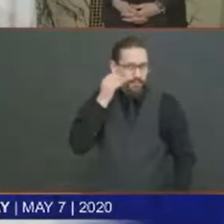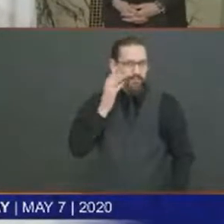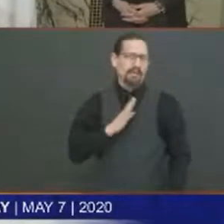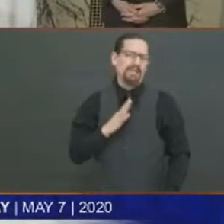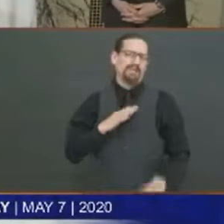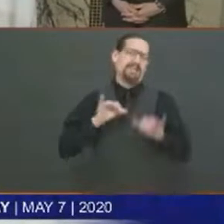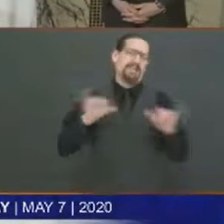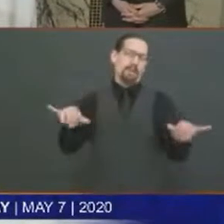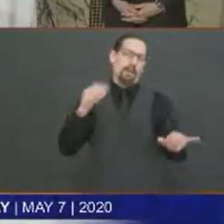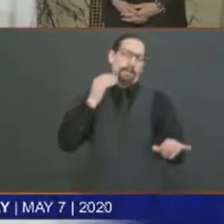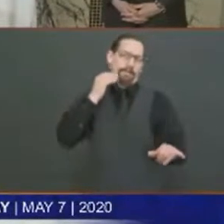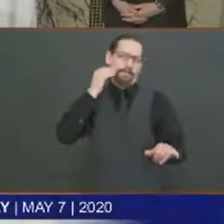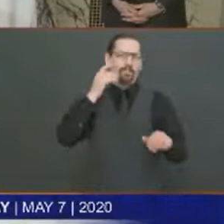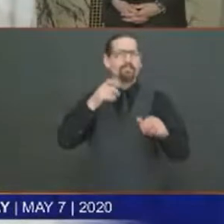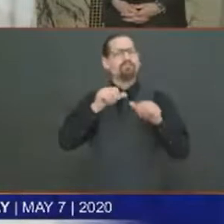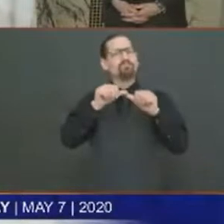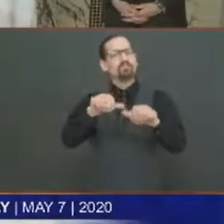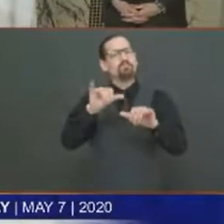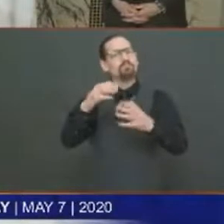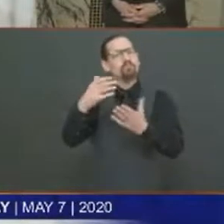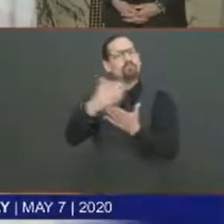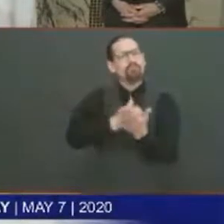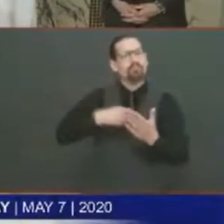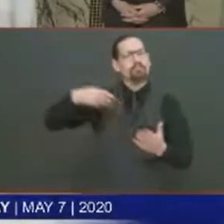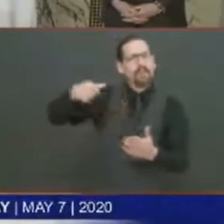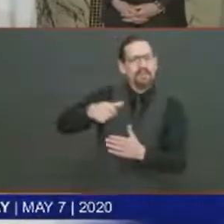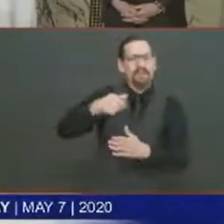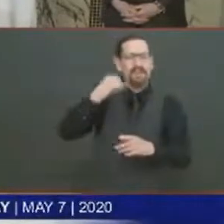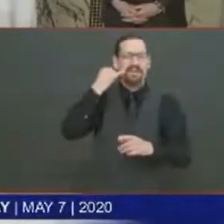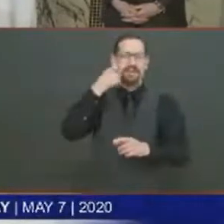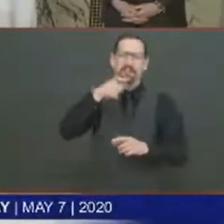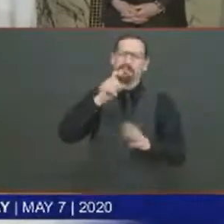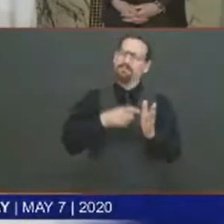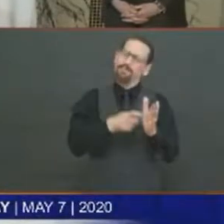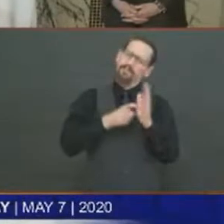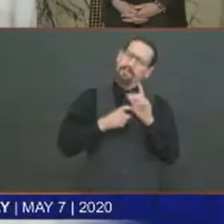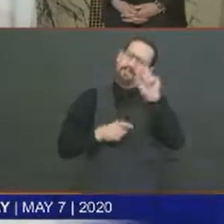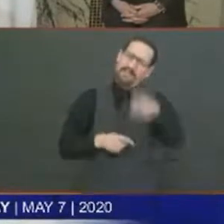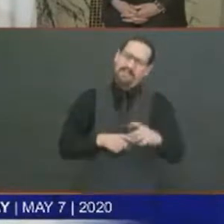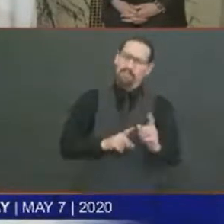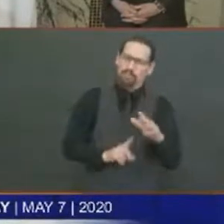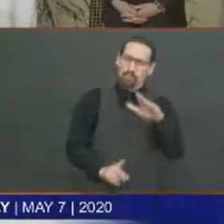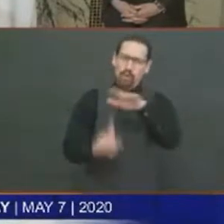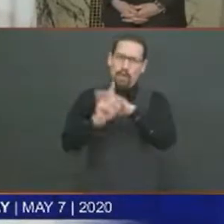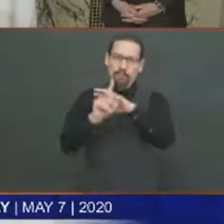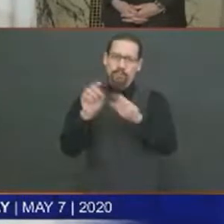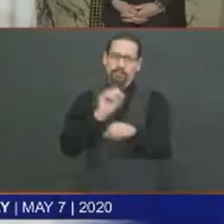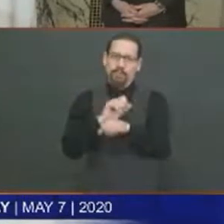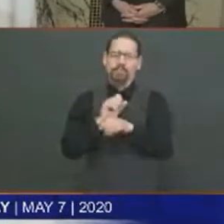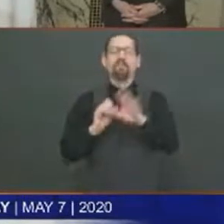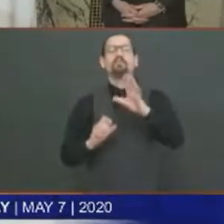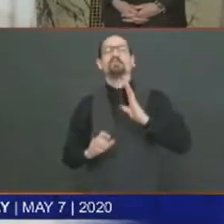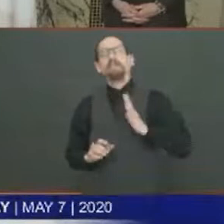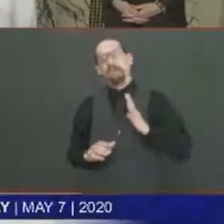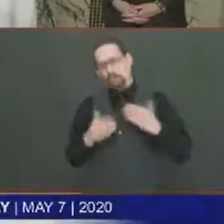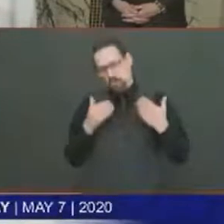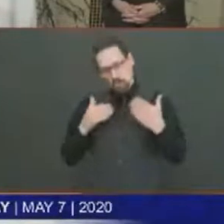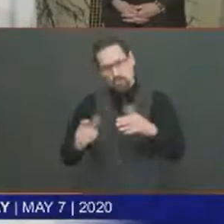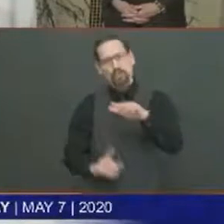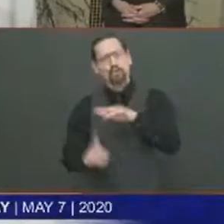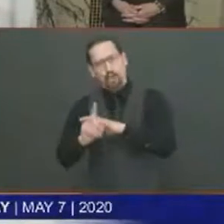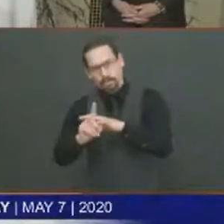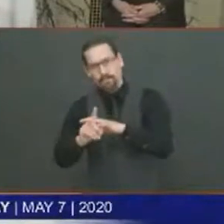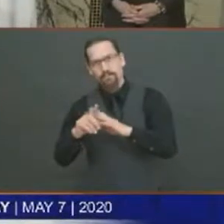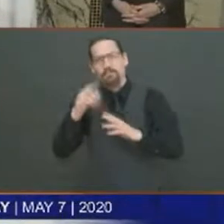to start allowing folks back on a limited basis and for a limited period of time as necessary. And